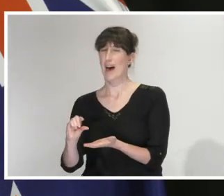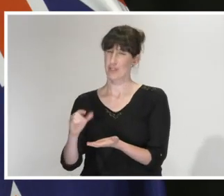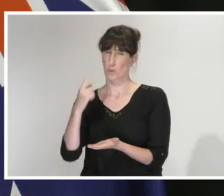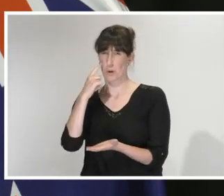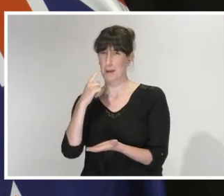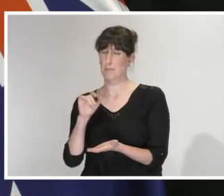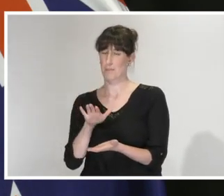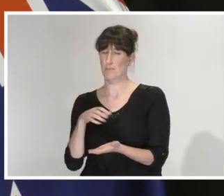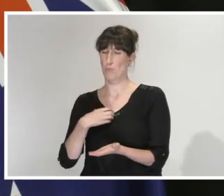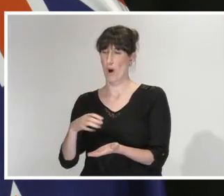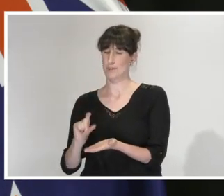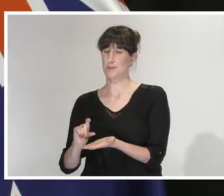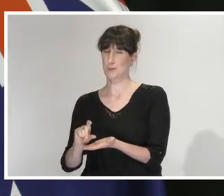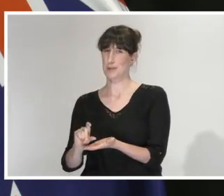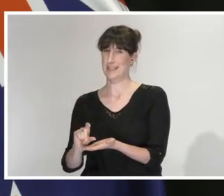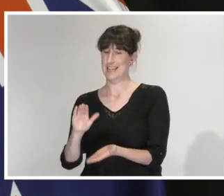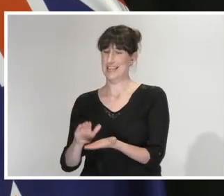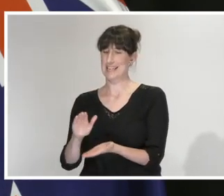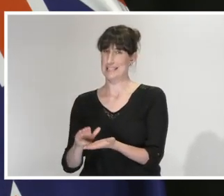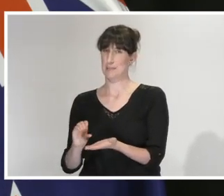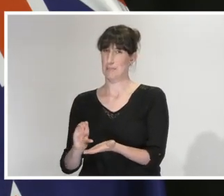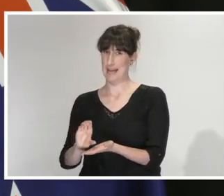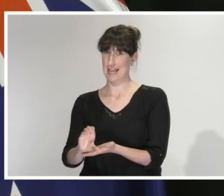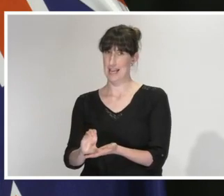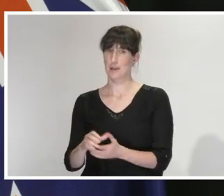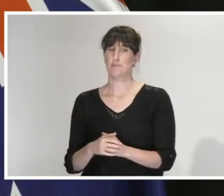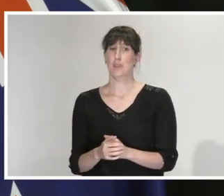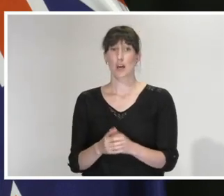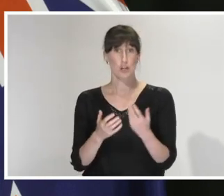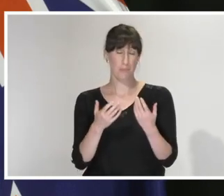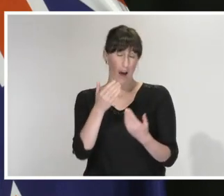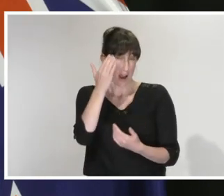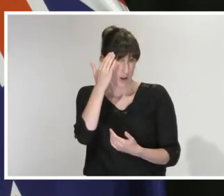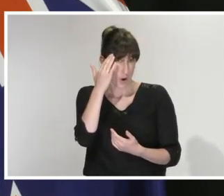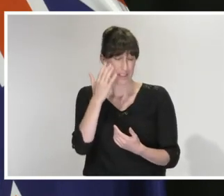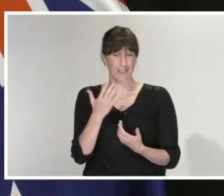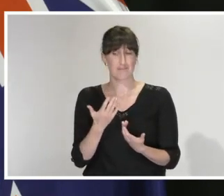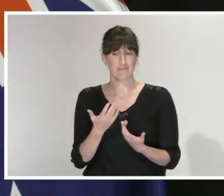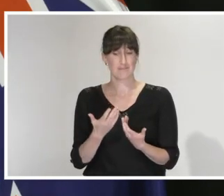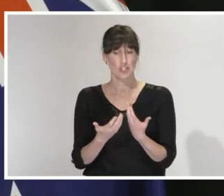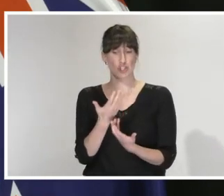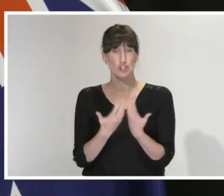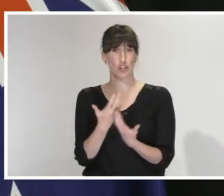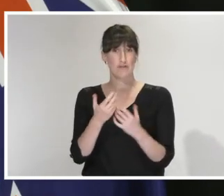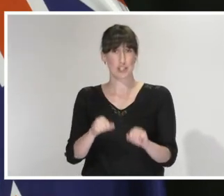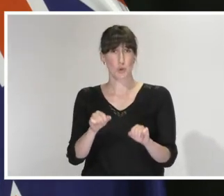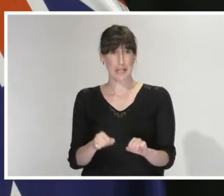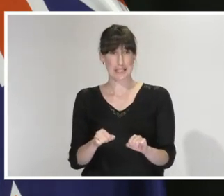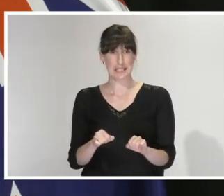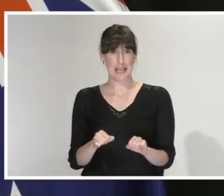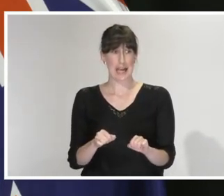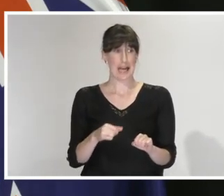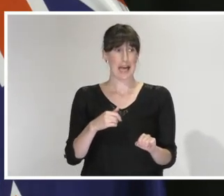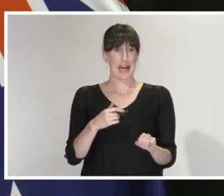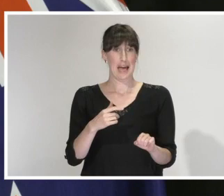keep expectations reasonable. But I do acknowledge that tertiary students, for example, who work part-time in order to support